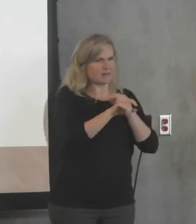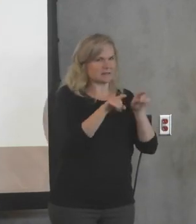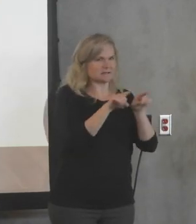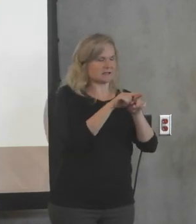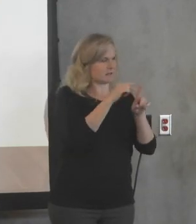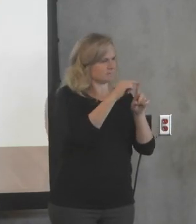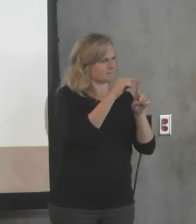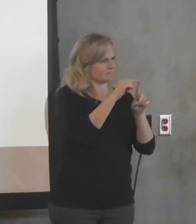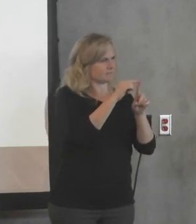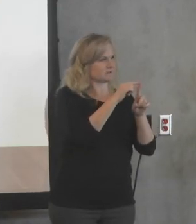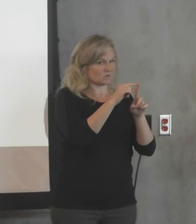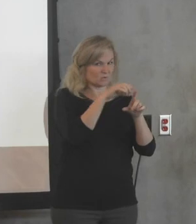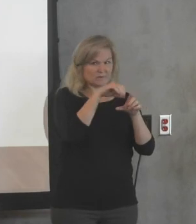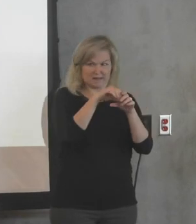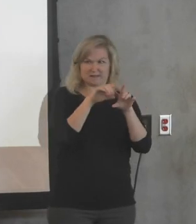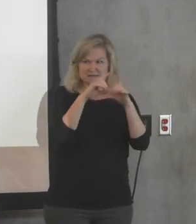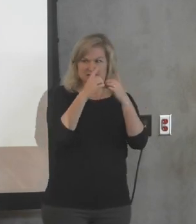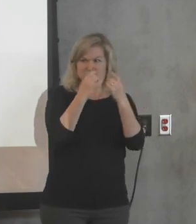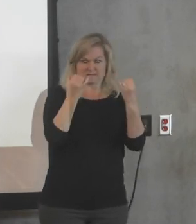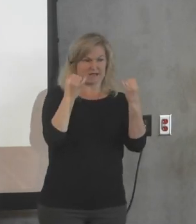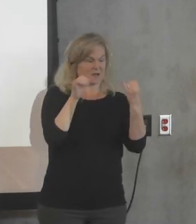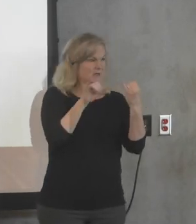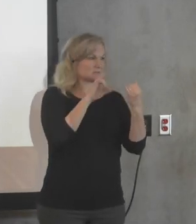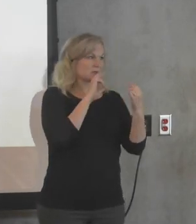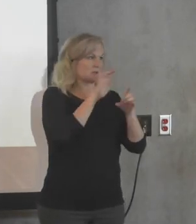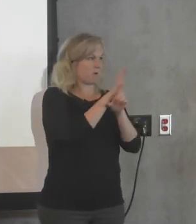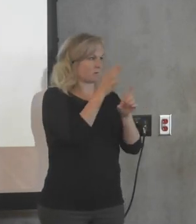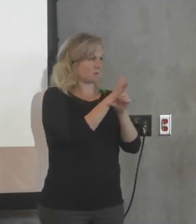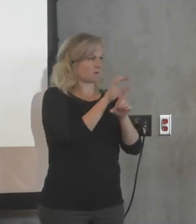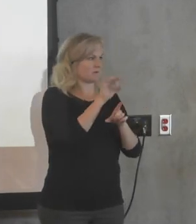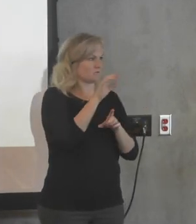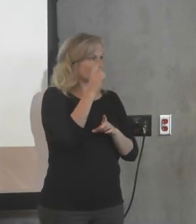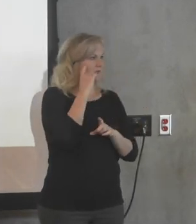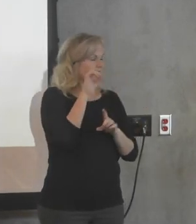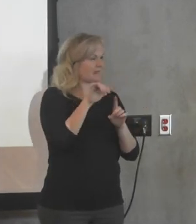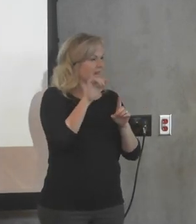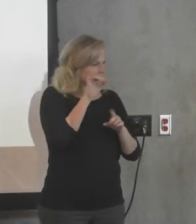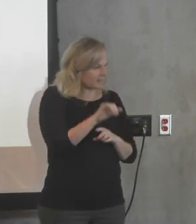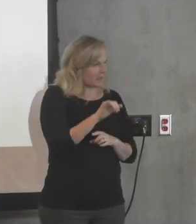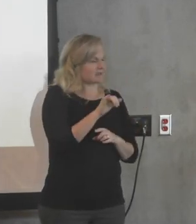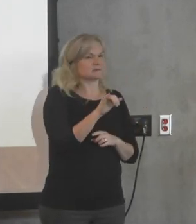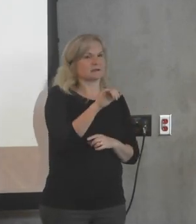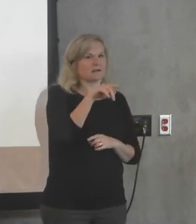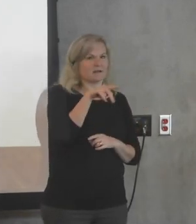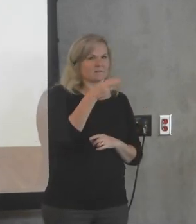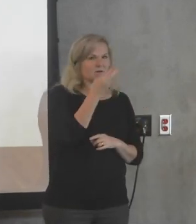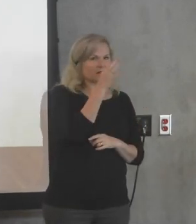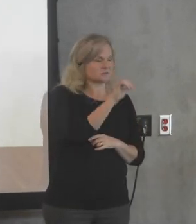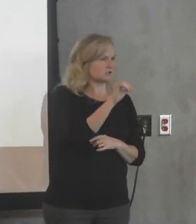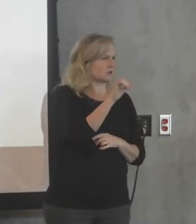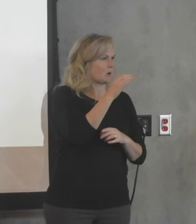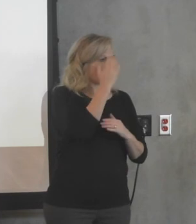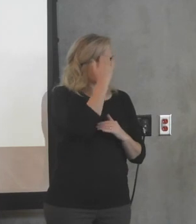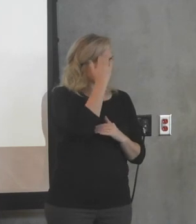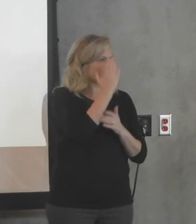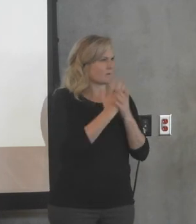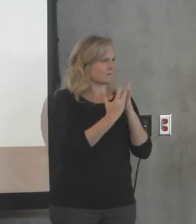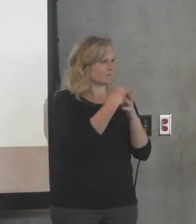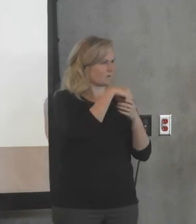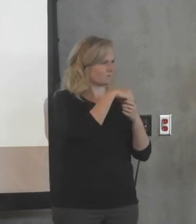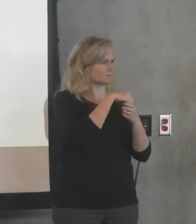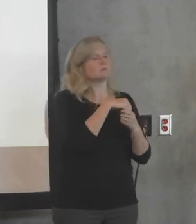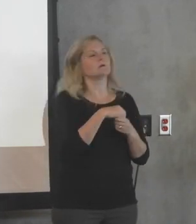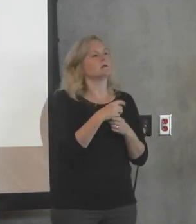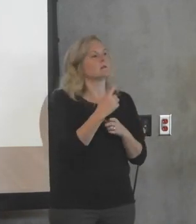in districts right now. So if you're thinking phonemic awareness, that's part of this as well. The one program that we always like